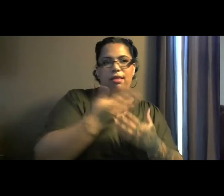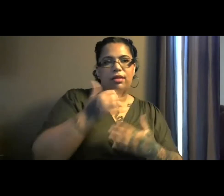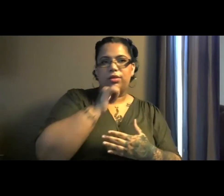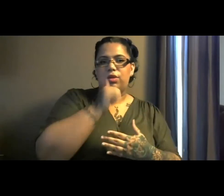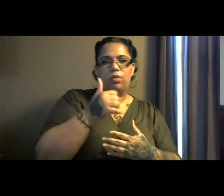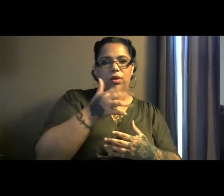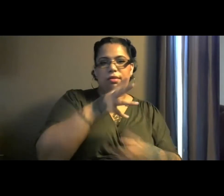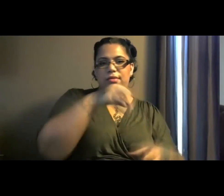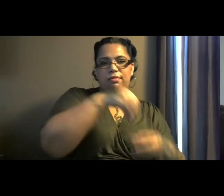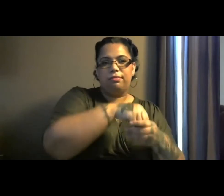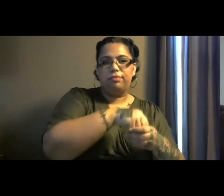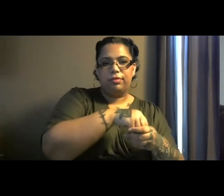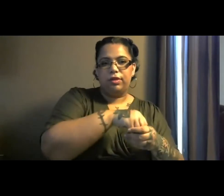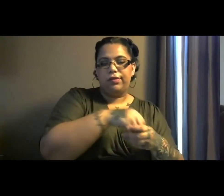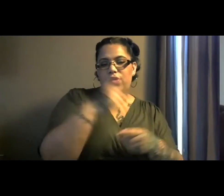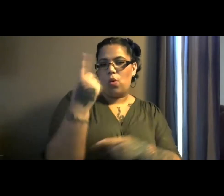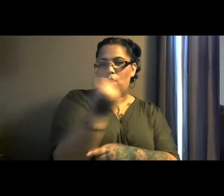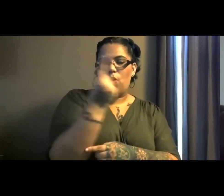spirit.